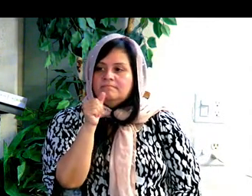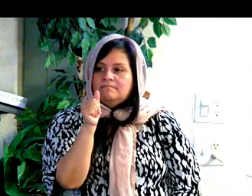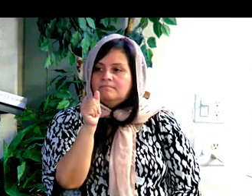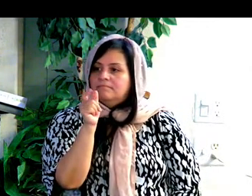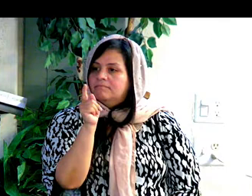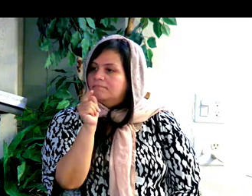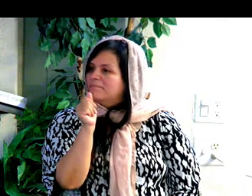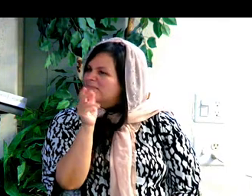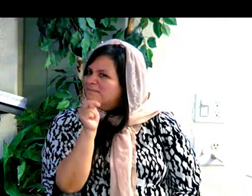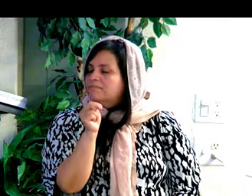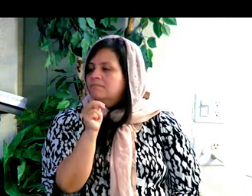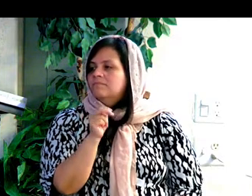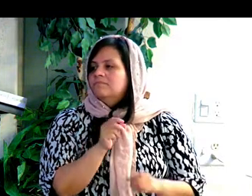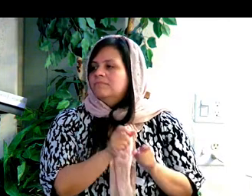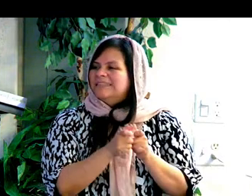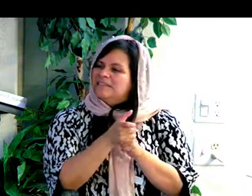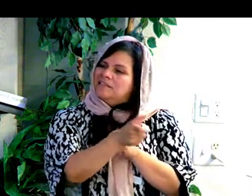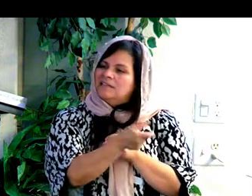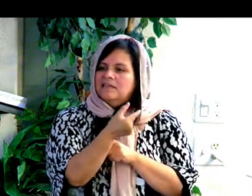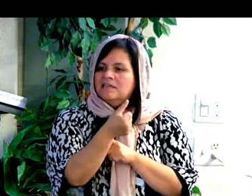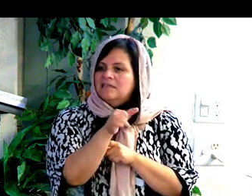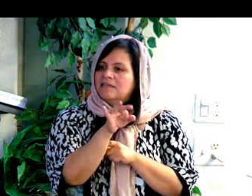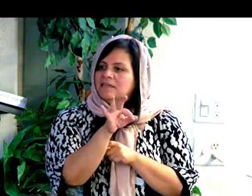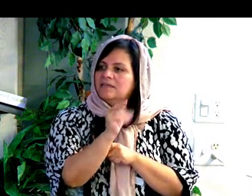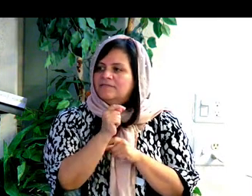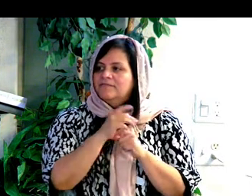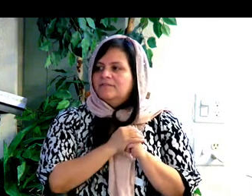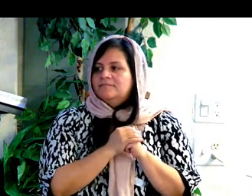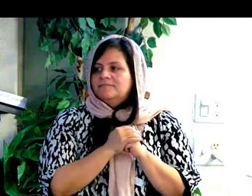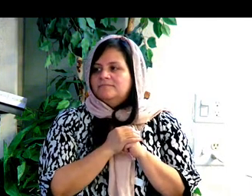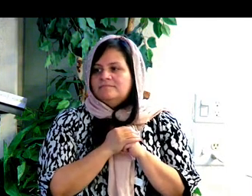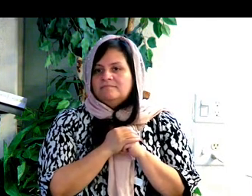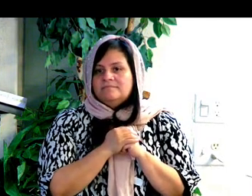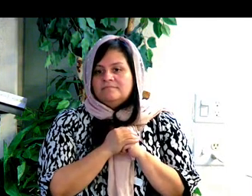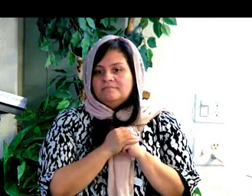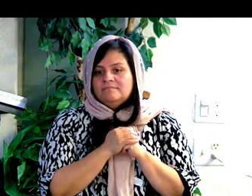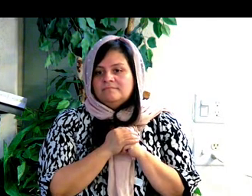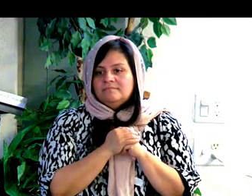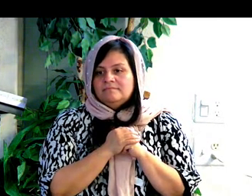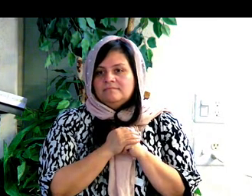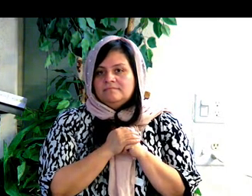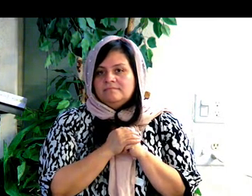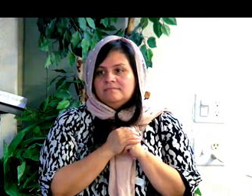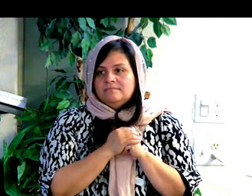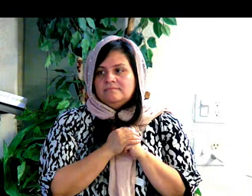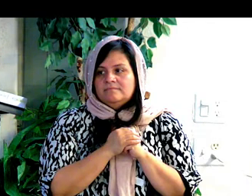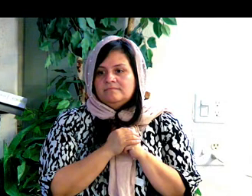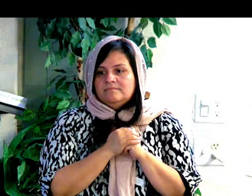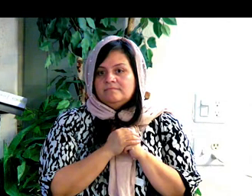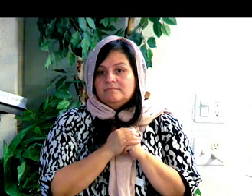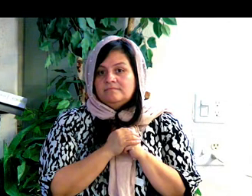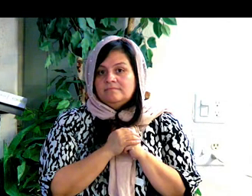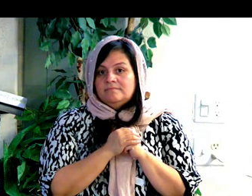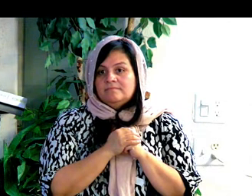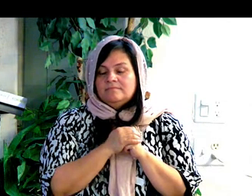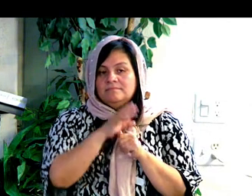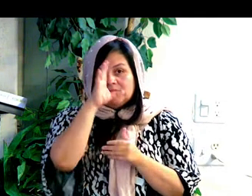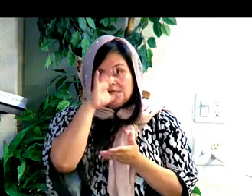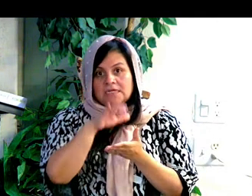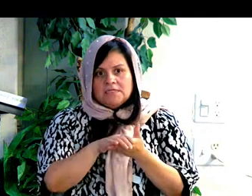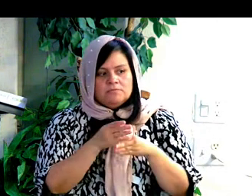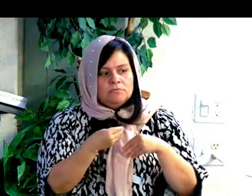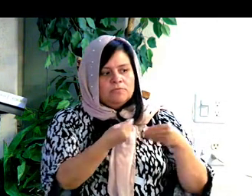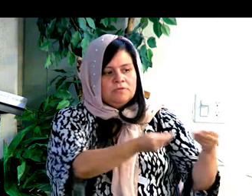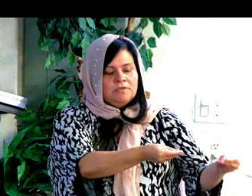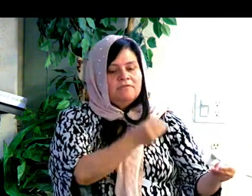regalo. The matan, and that's the gift. And so, the groom would give the bride a gift. Entonces, el